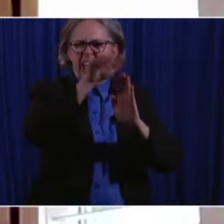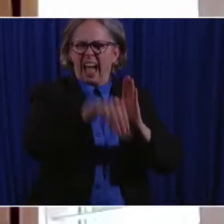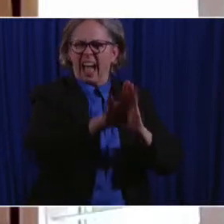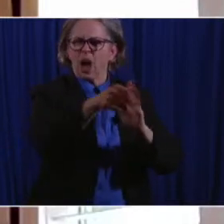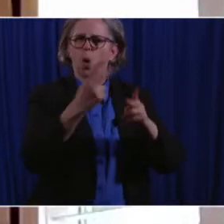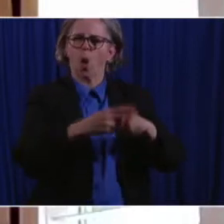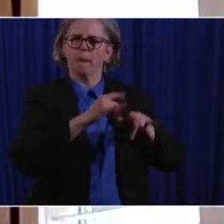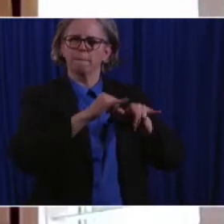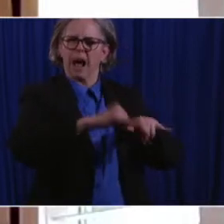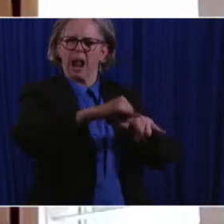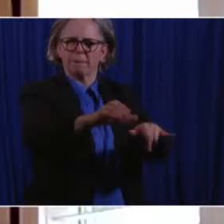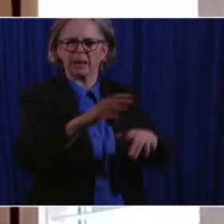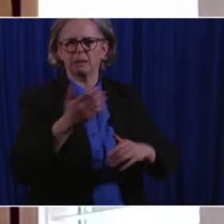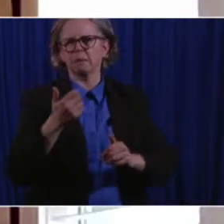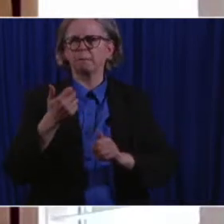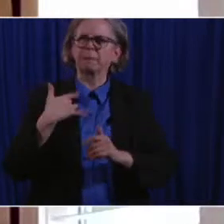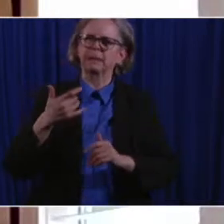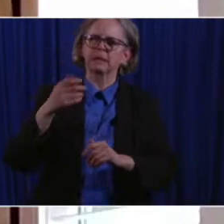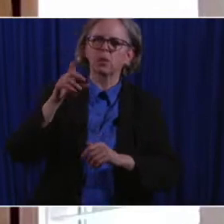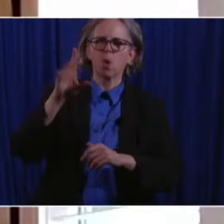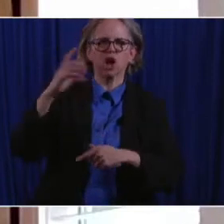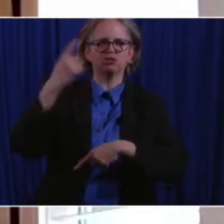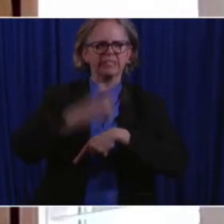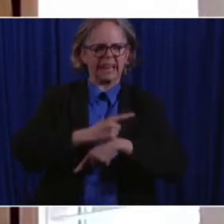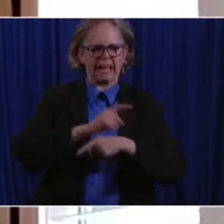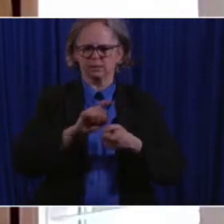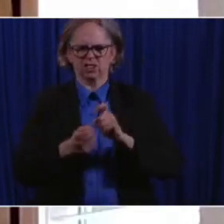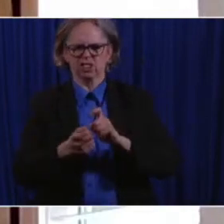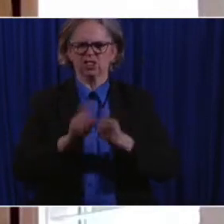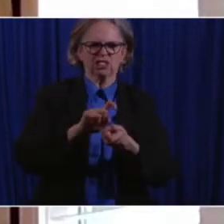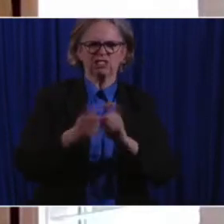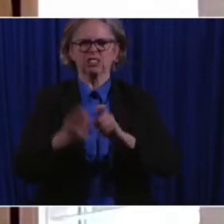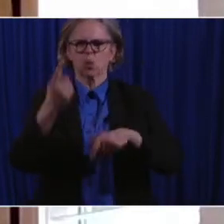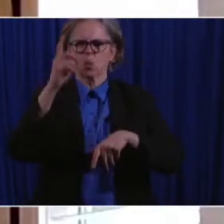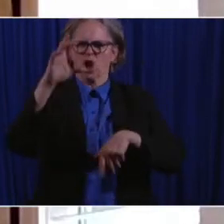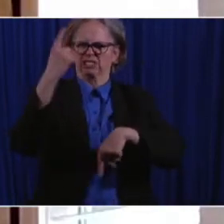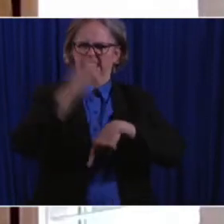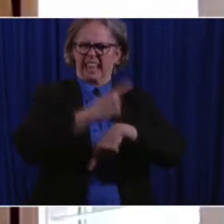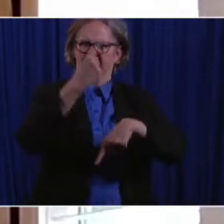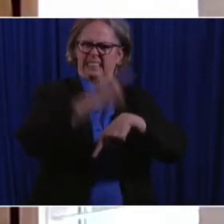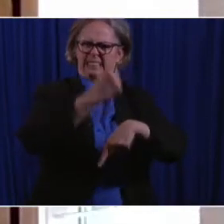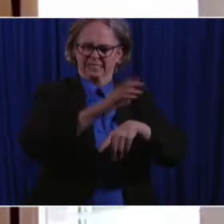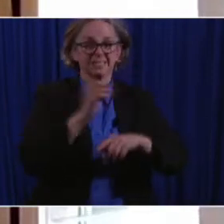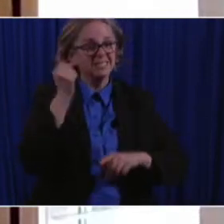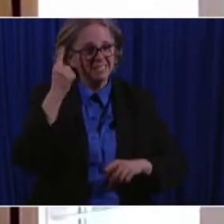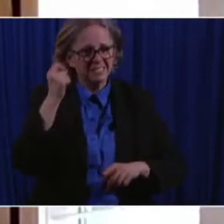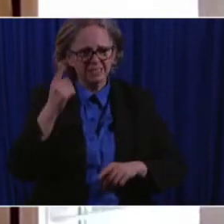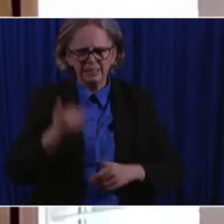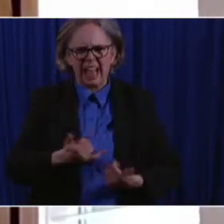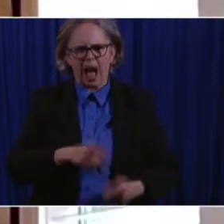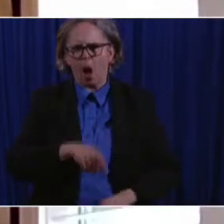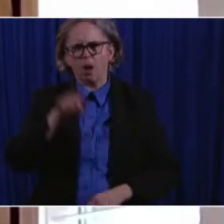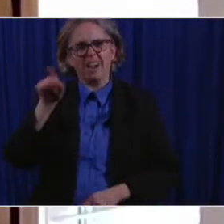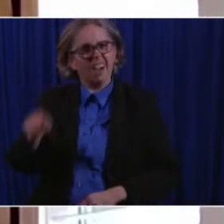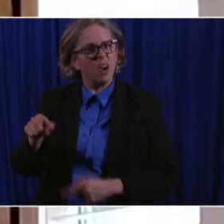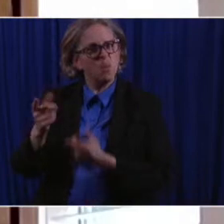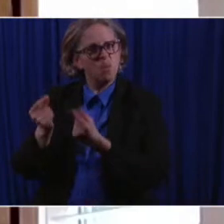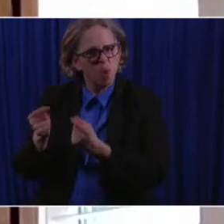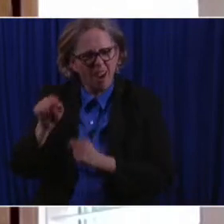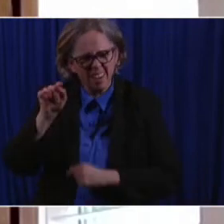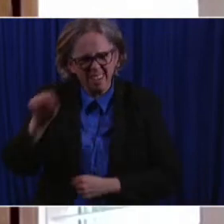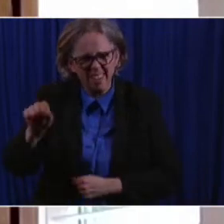last time it did that. And as we've been expecting, Ohio is seeing more and more